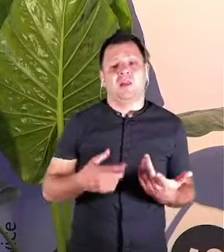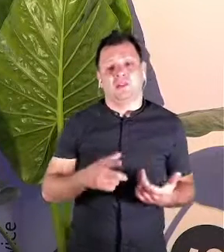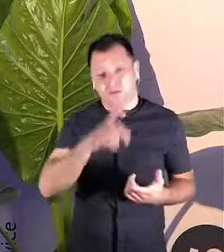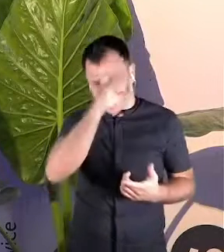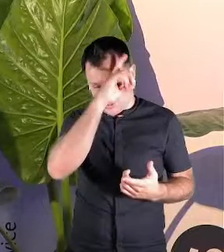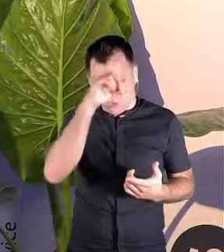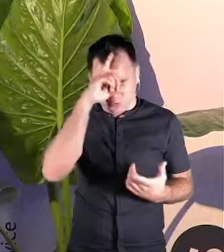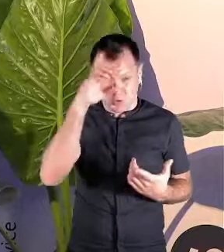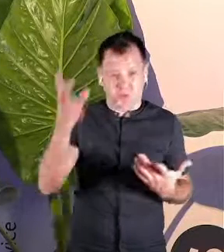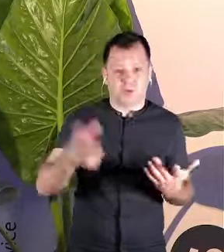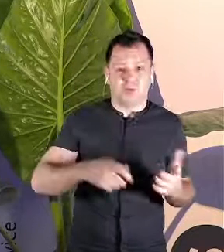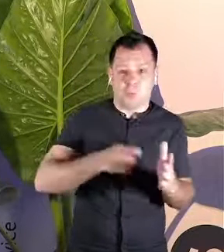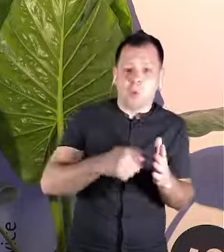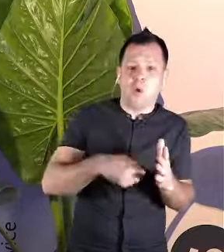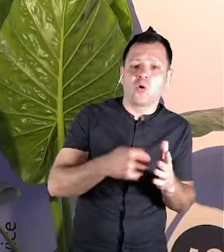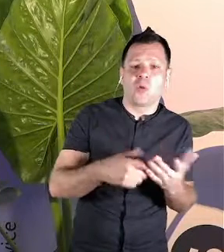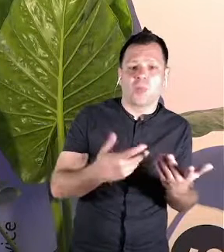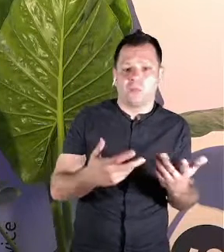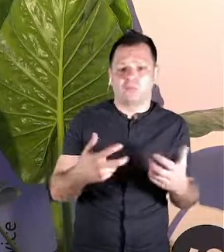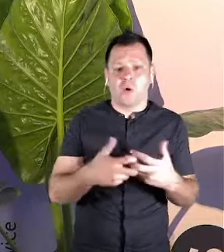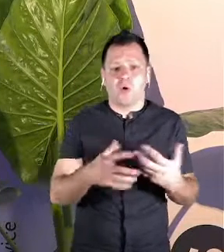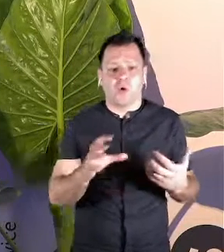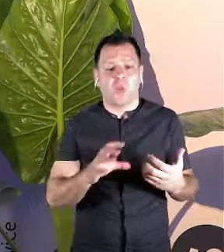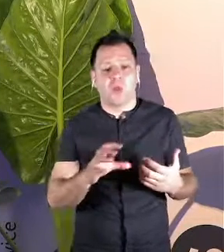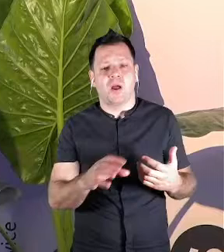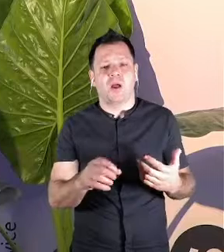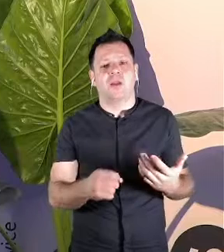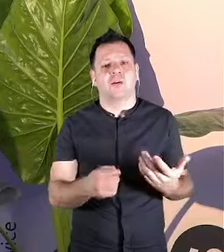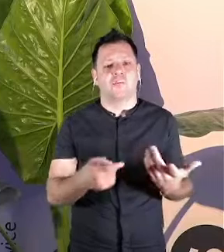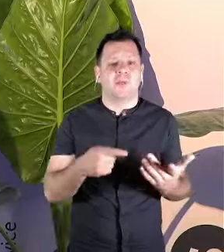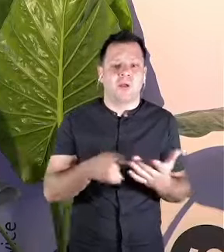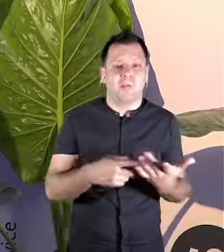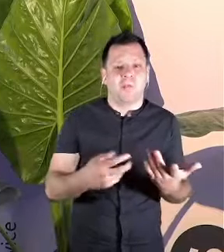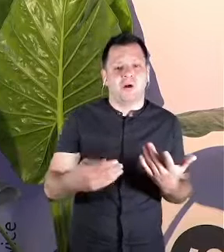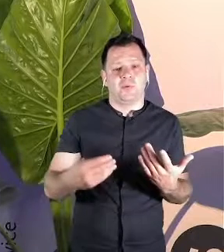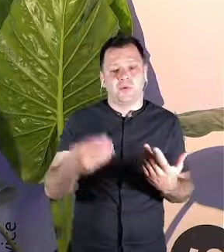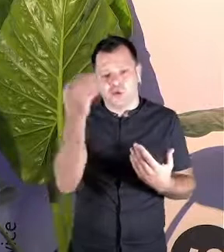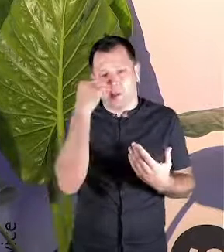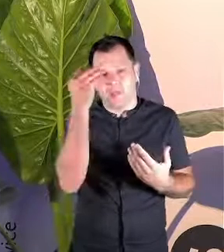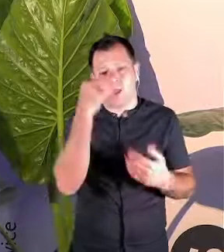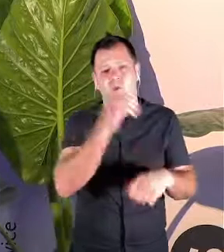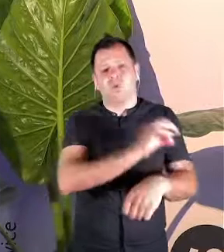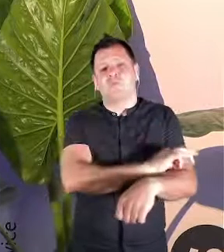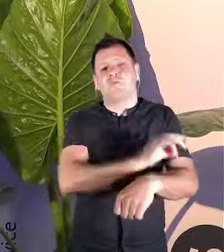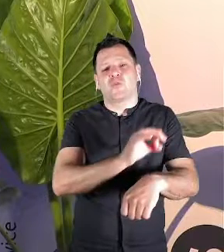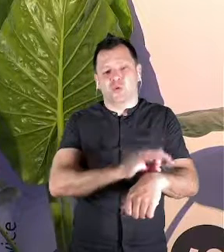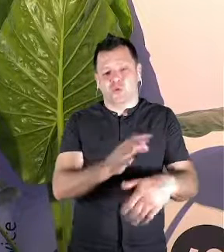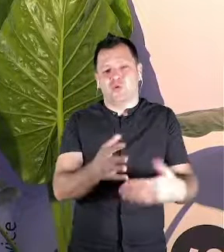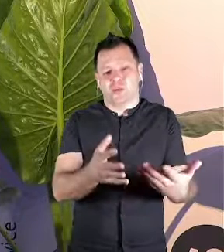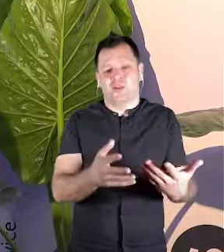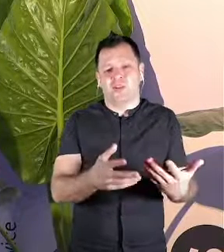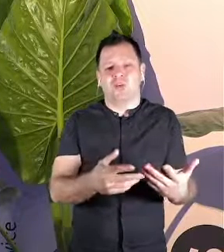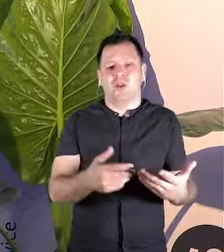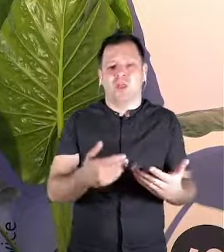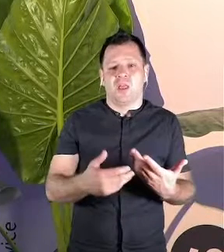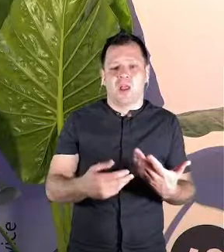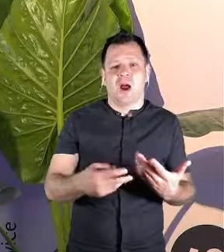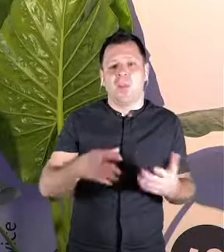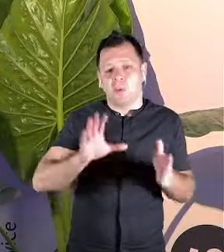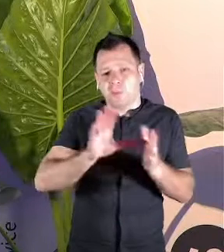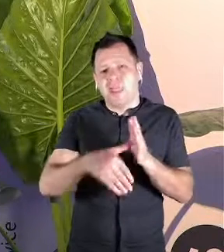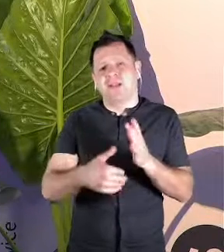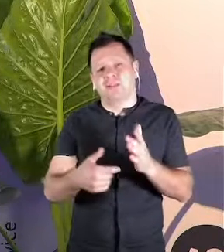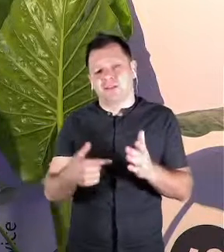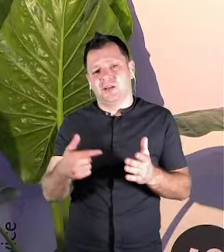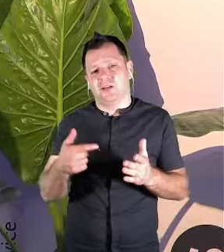background, we rather know what's good, what's bad. We might assume that building a huge shopping mall in the middle of the city center